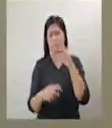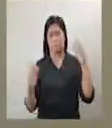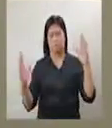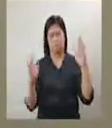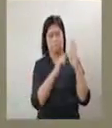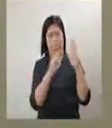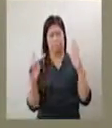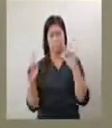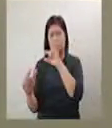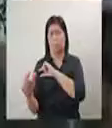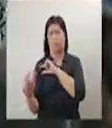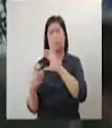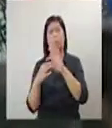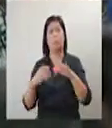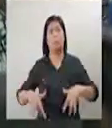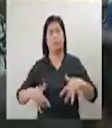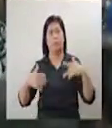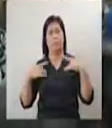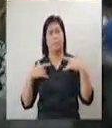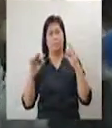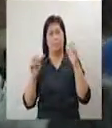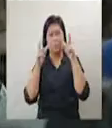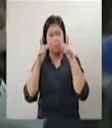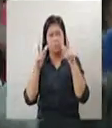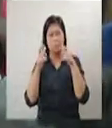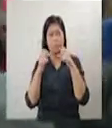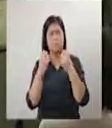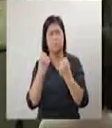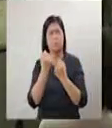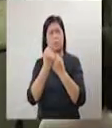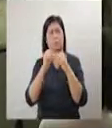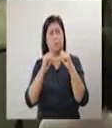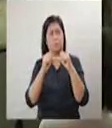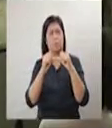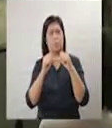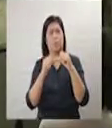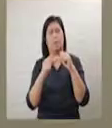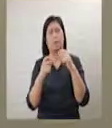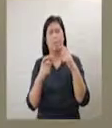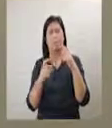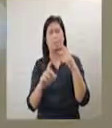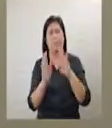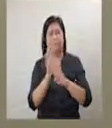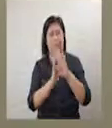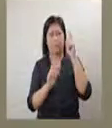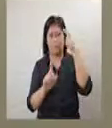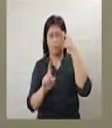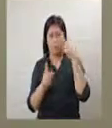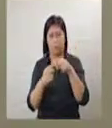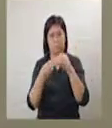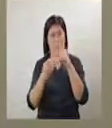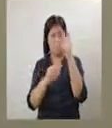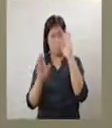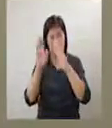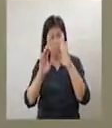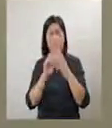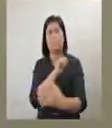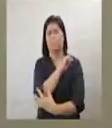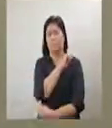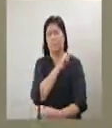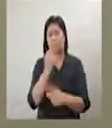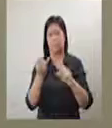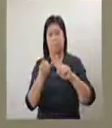Sustainable Development Goals, we're looking at poverty as number one. We're looking at hunger as number one. These are issues which affect the